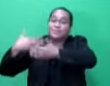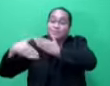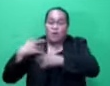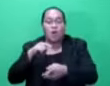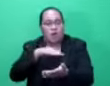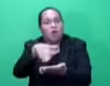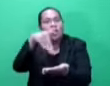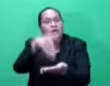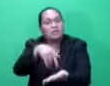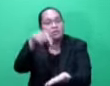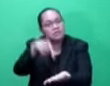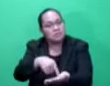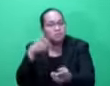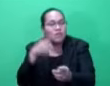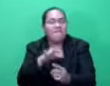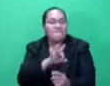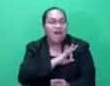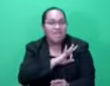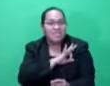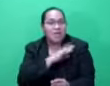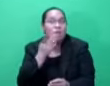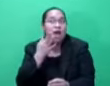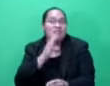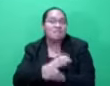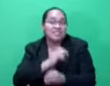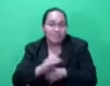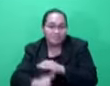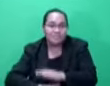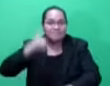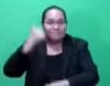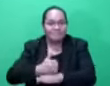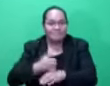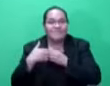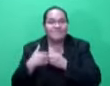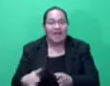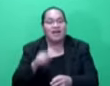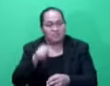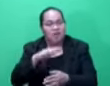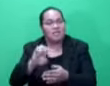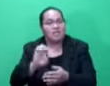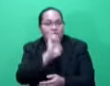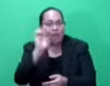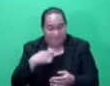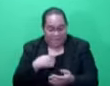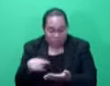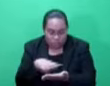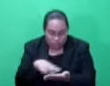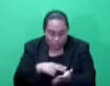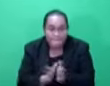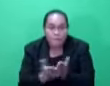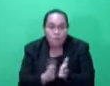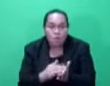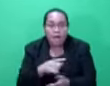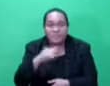the days when Christianity was starting off in that part of the world. I read a book by an